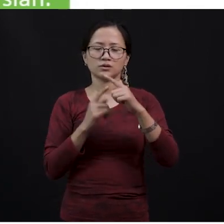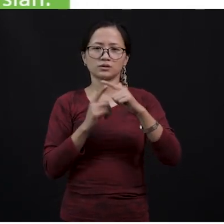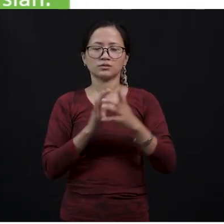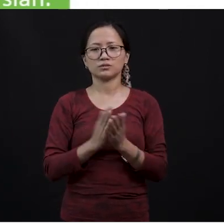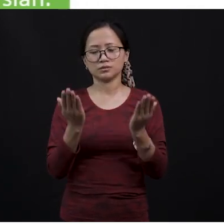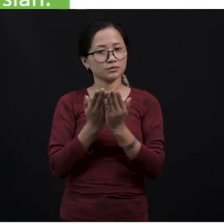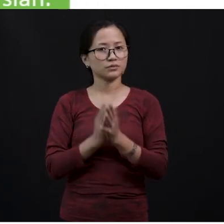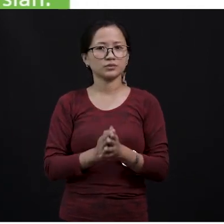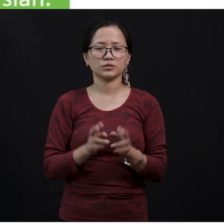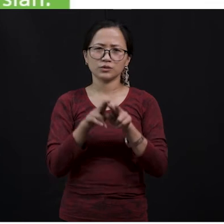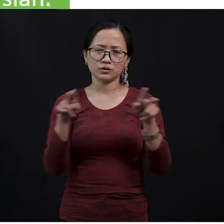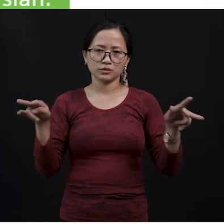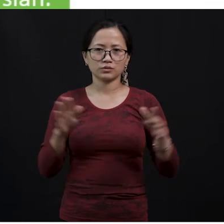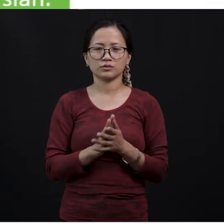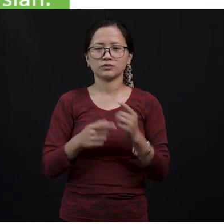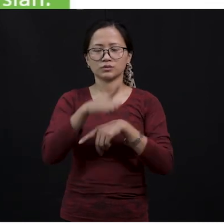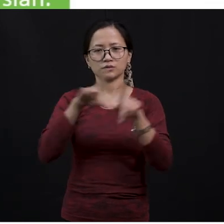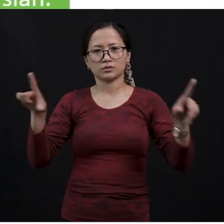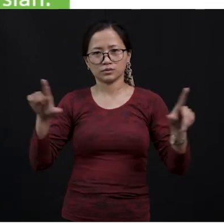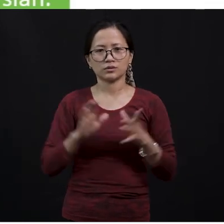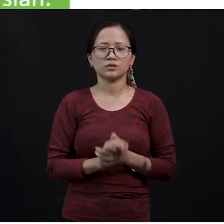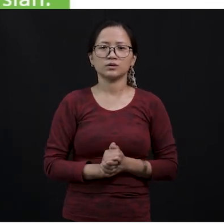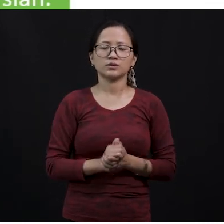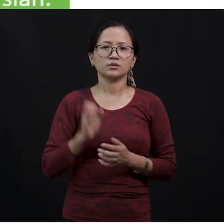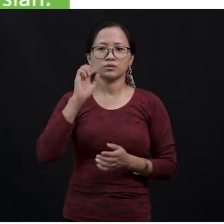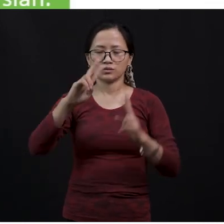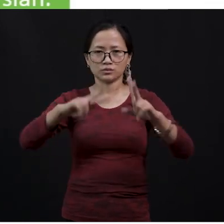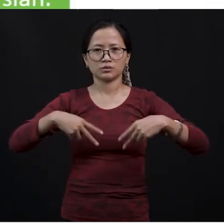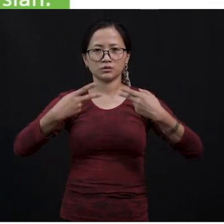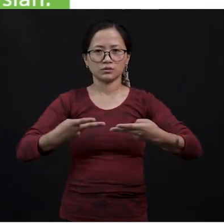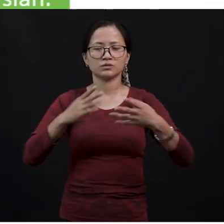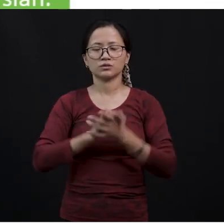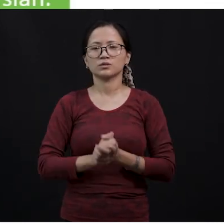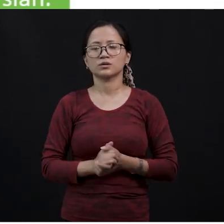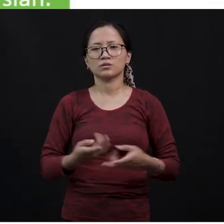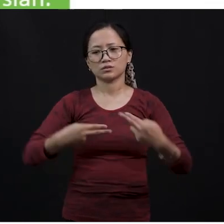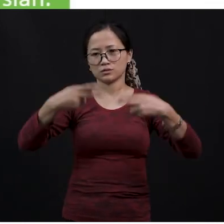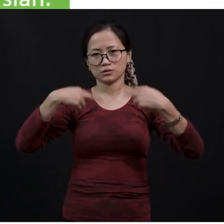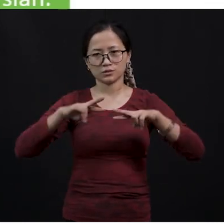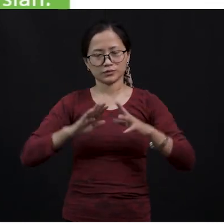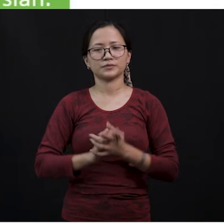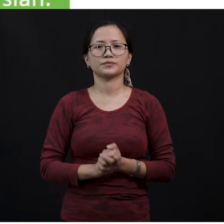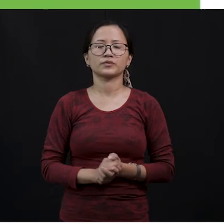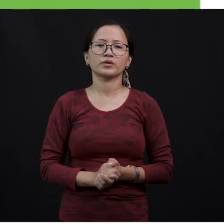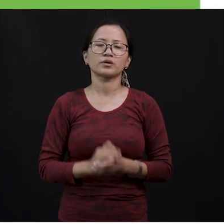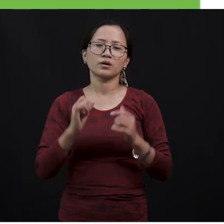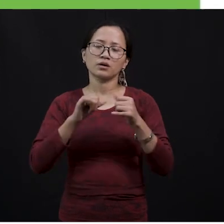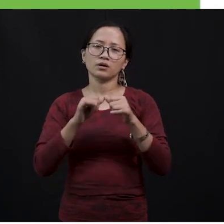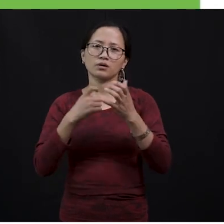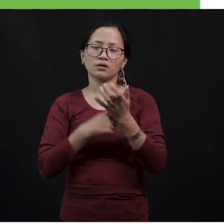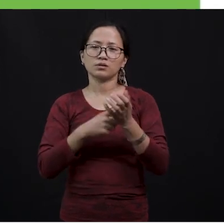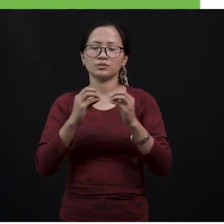read because of the difference in the language. So he's the one who translated into Arabic and Persian. So a great reformer